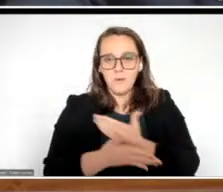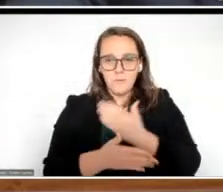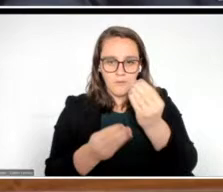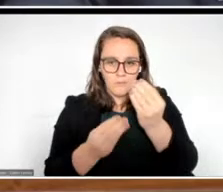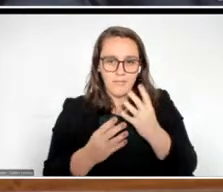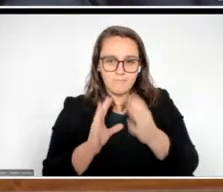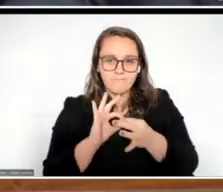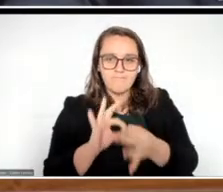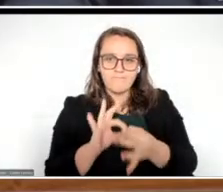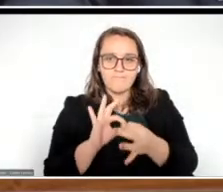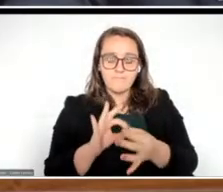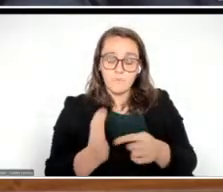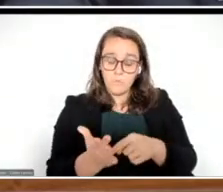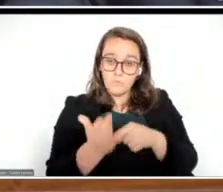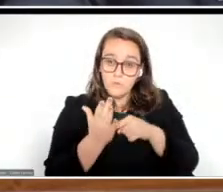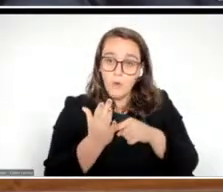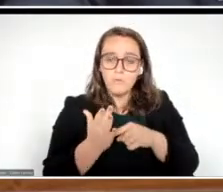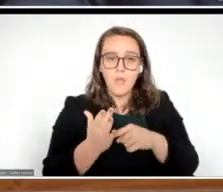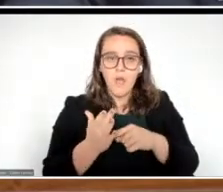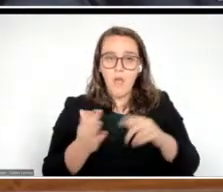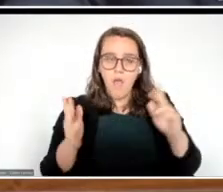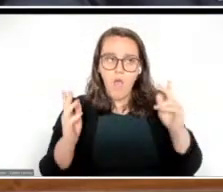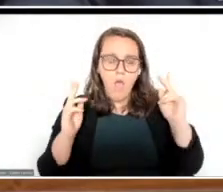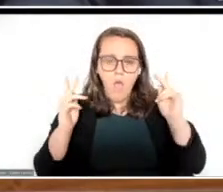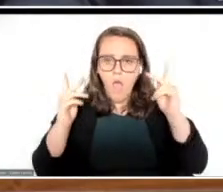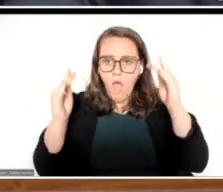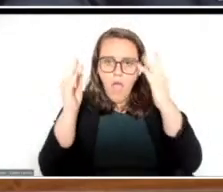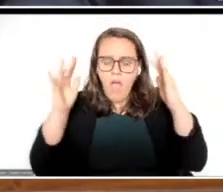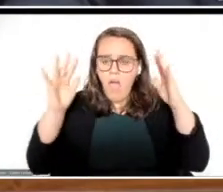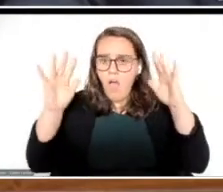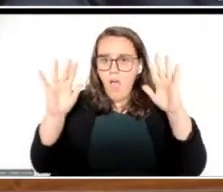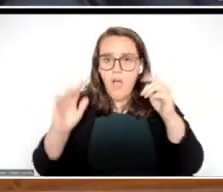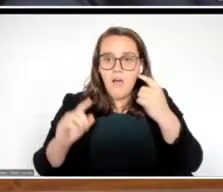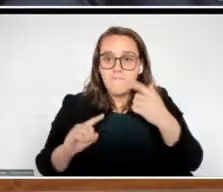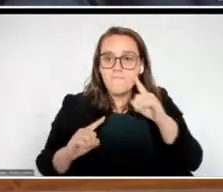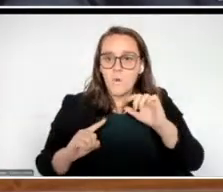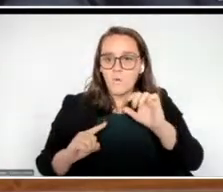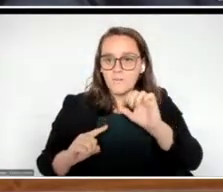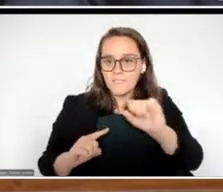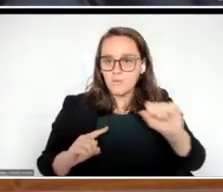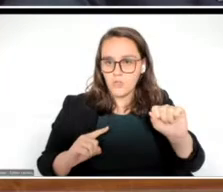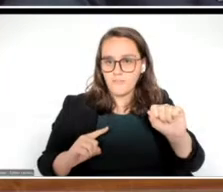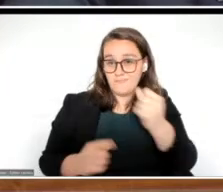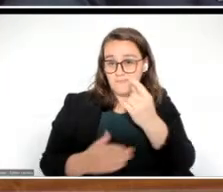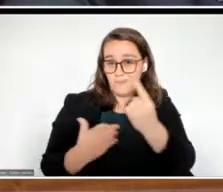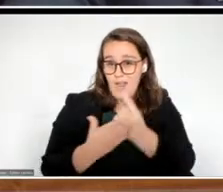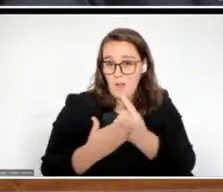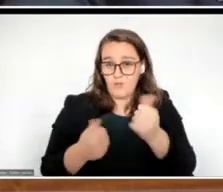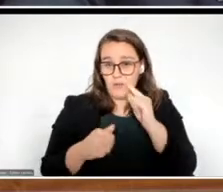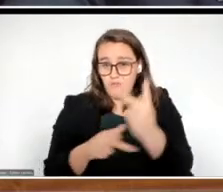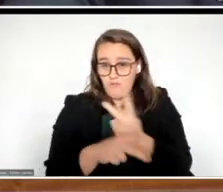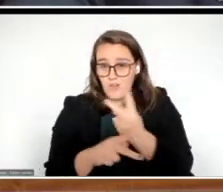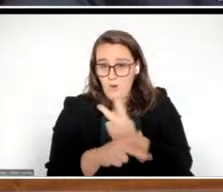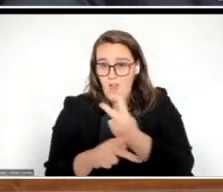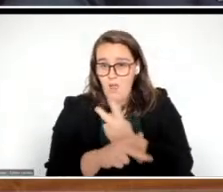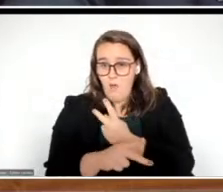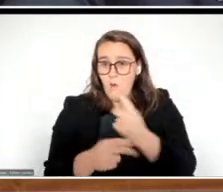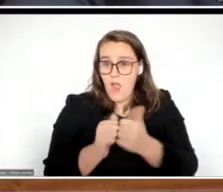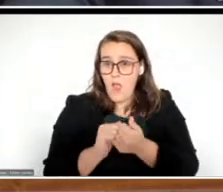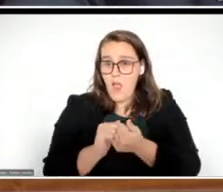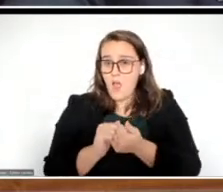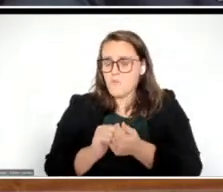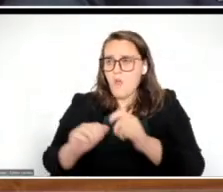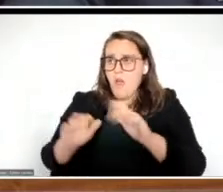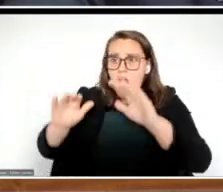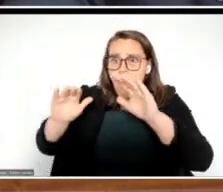this hour must have been for the Secret Service, scrambling to get the President of the United States to back down from a